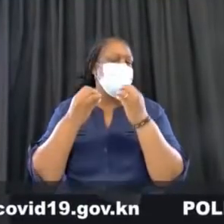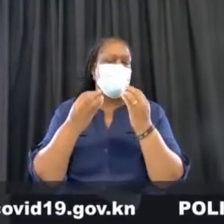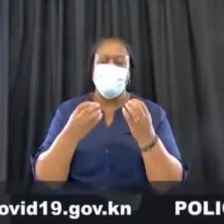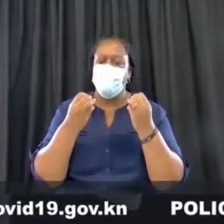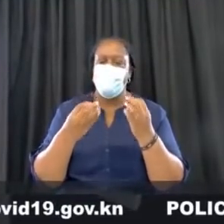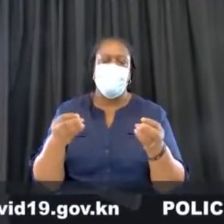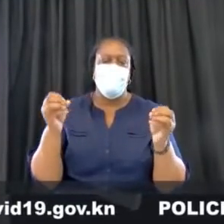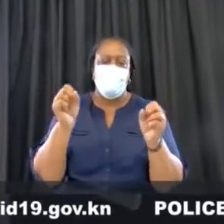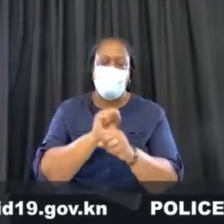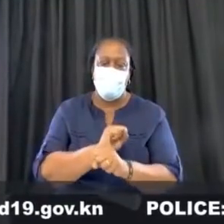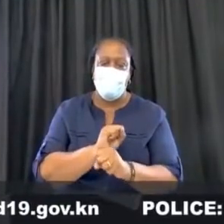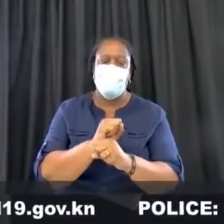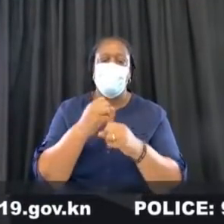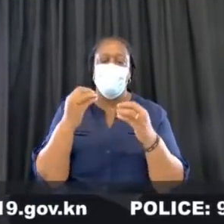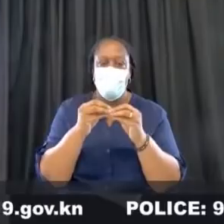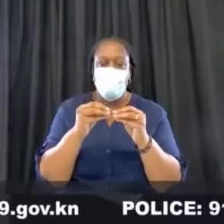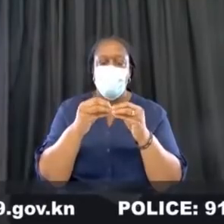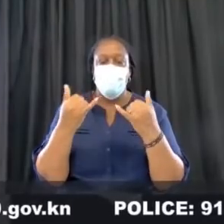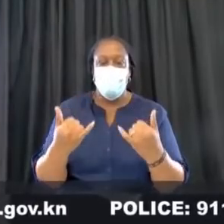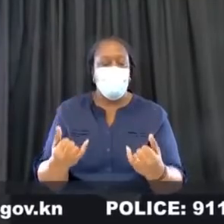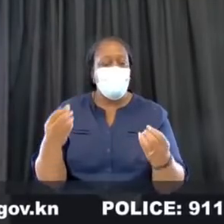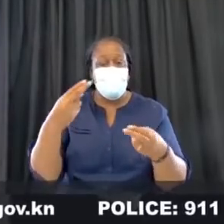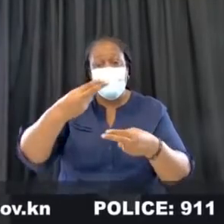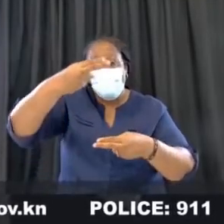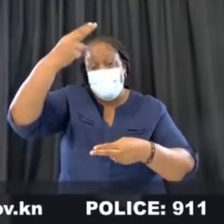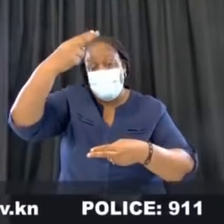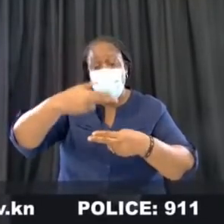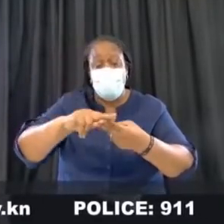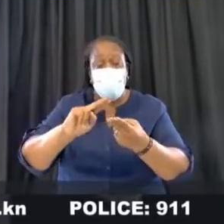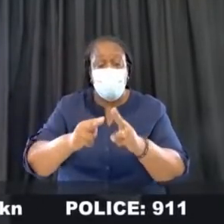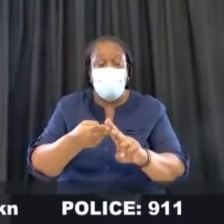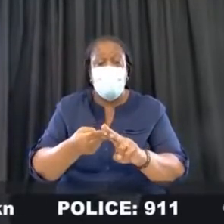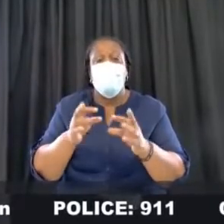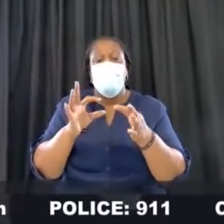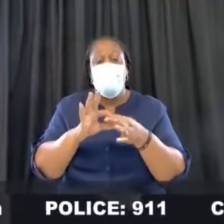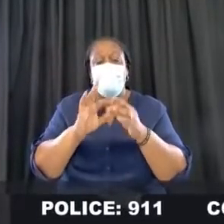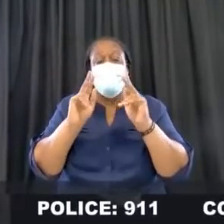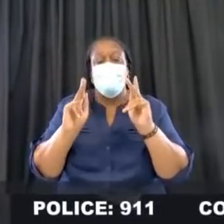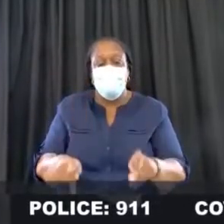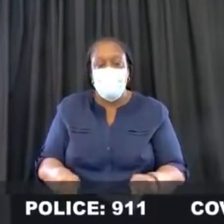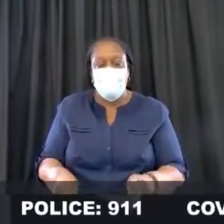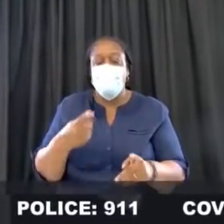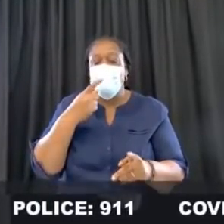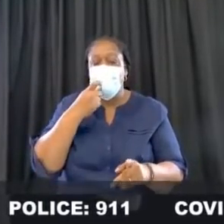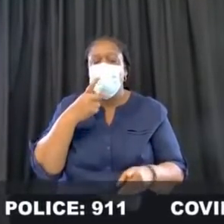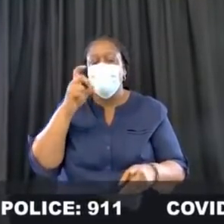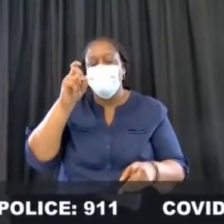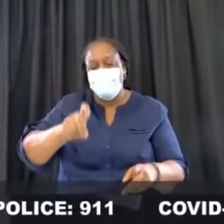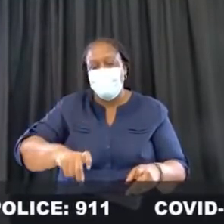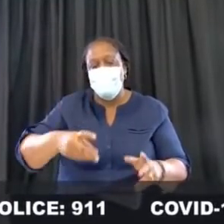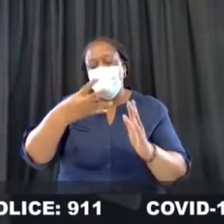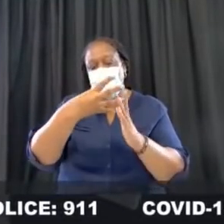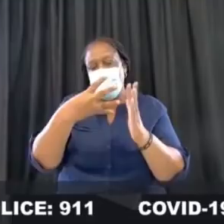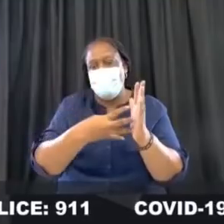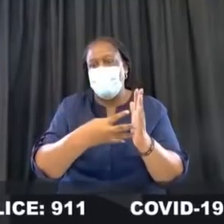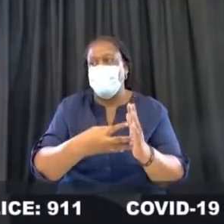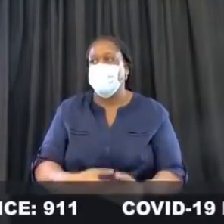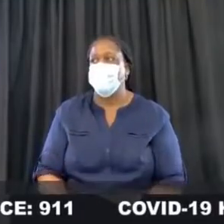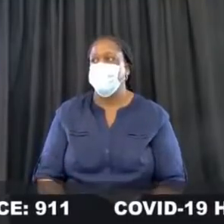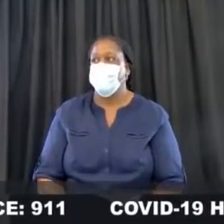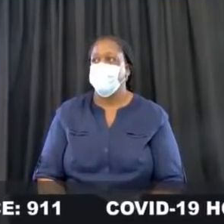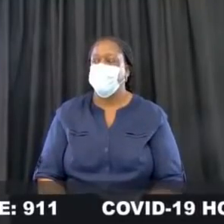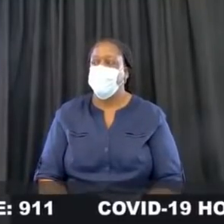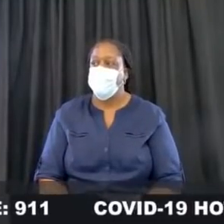has to be done after we get the results in terms of verifying them, making sure that a positive is not just somebody who is